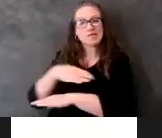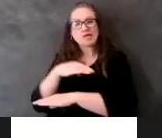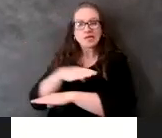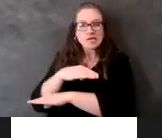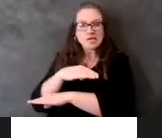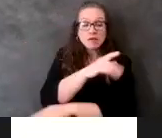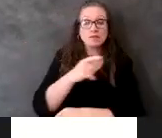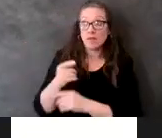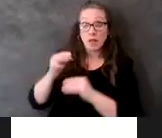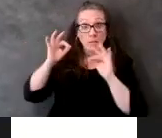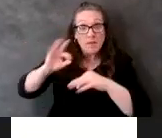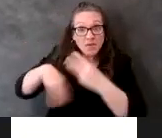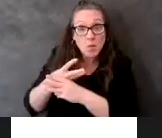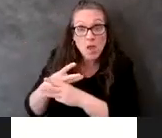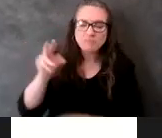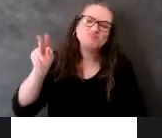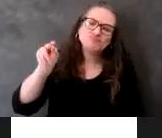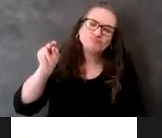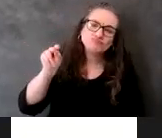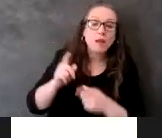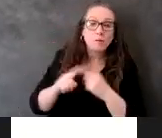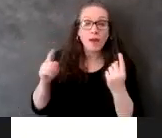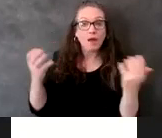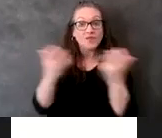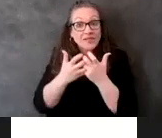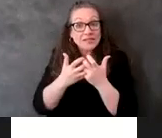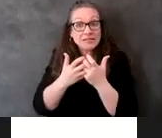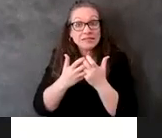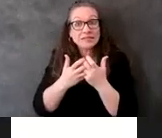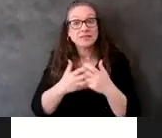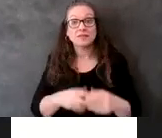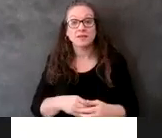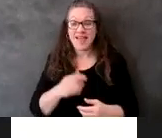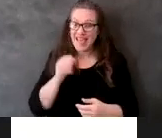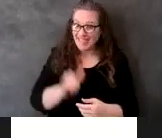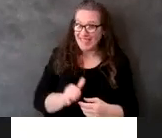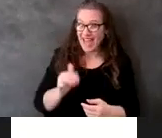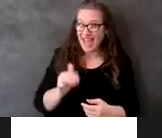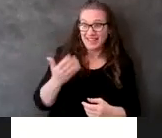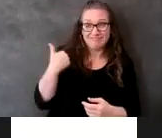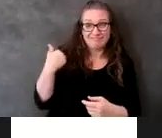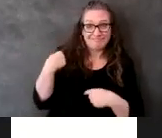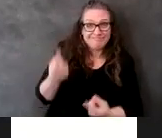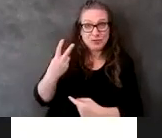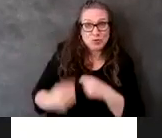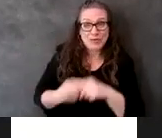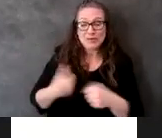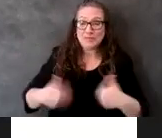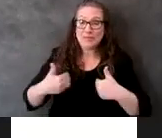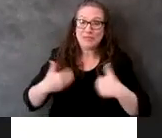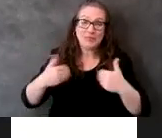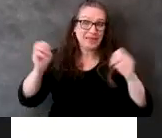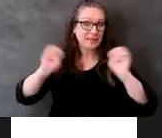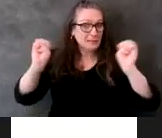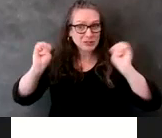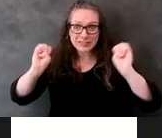ideal, but it's certainly workable. And since this situation was, such an emergency with a high volume of service required in a